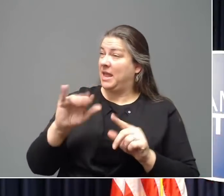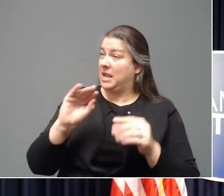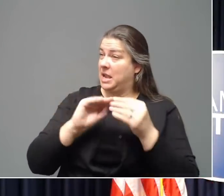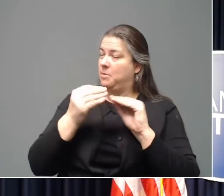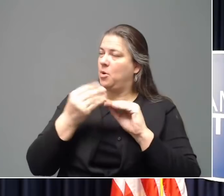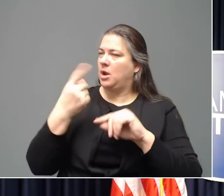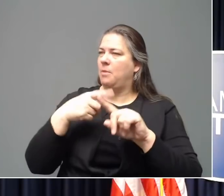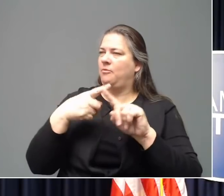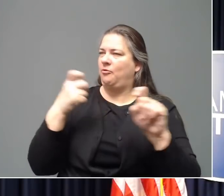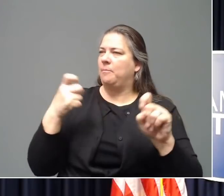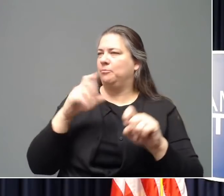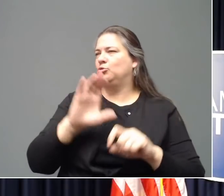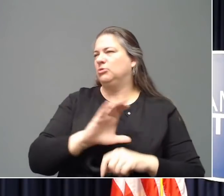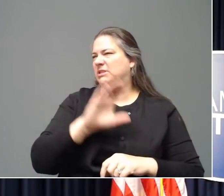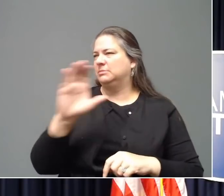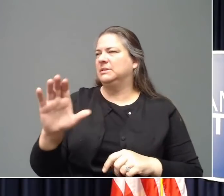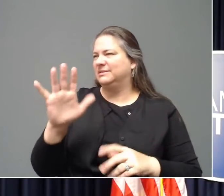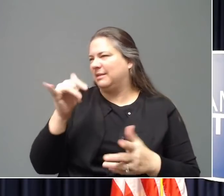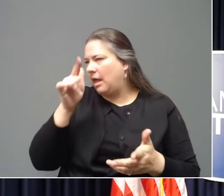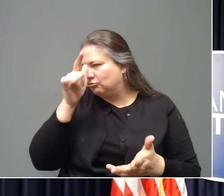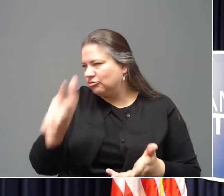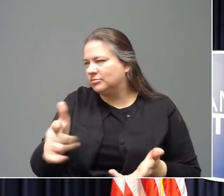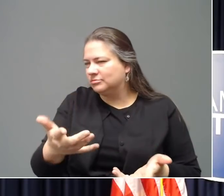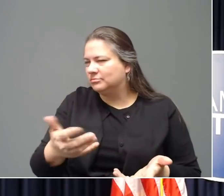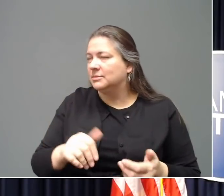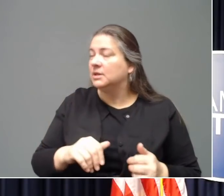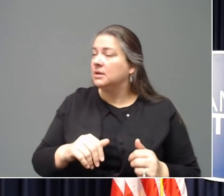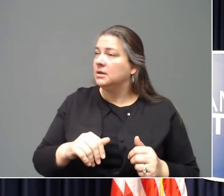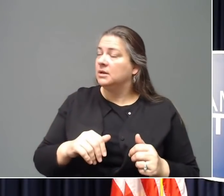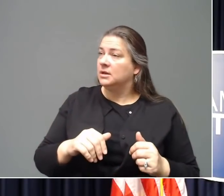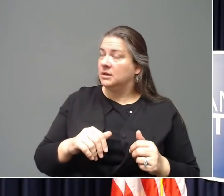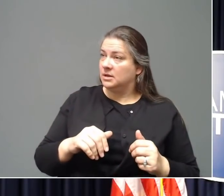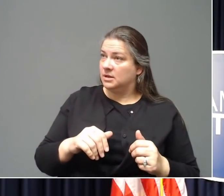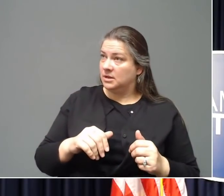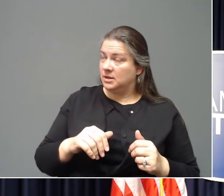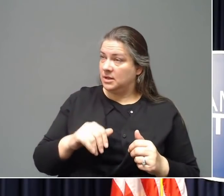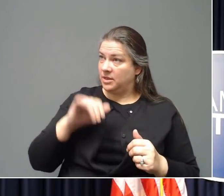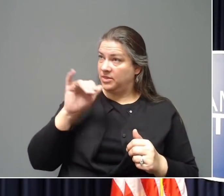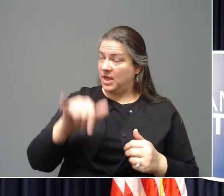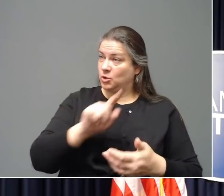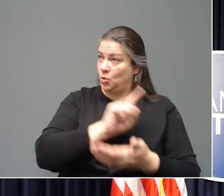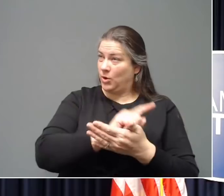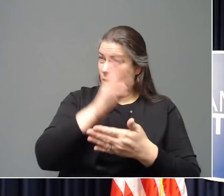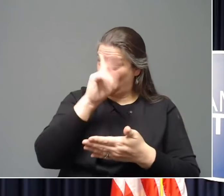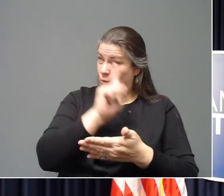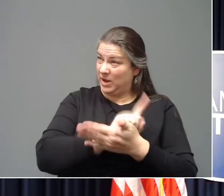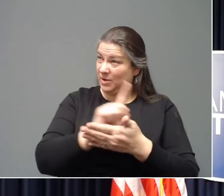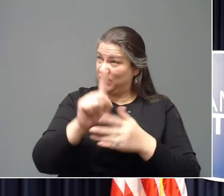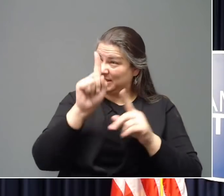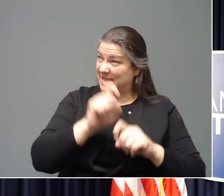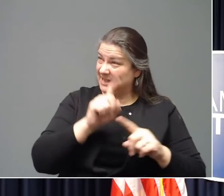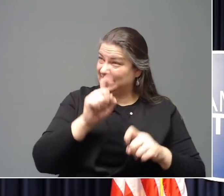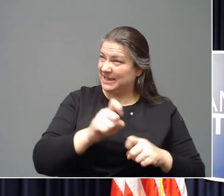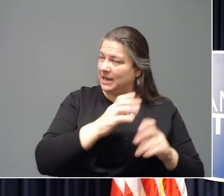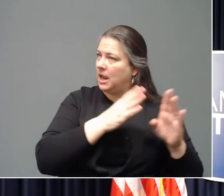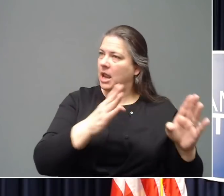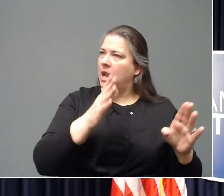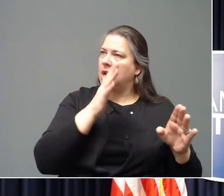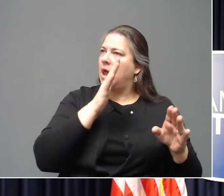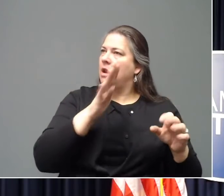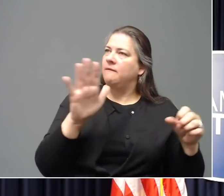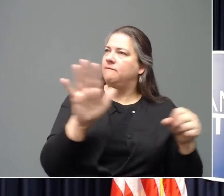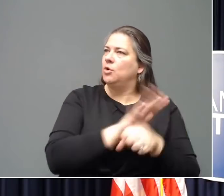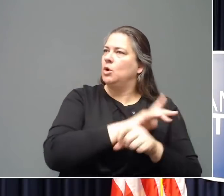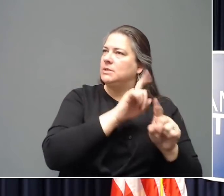gatherings then. But I wanted to see if the back-to-back shortened weeks with testing could also play a role in the past 3 days. And then I